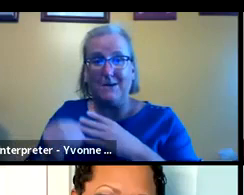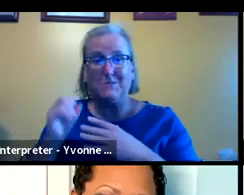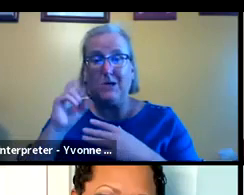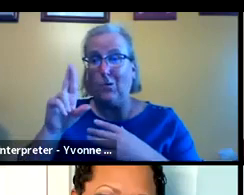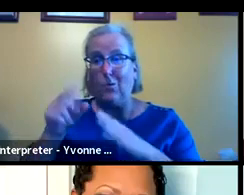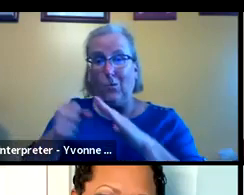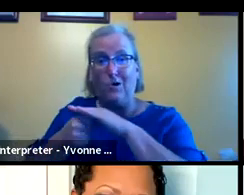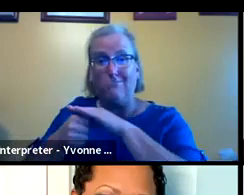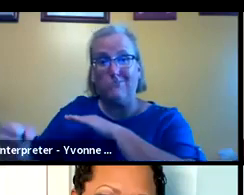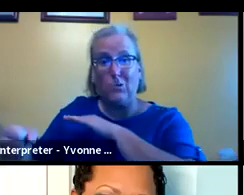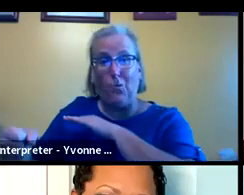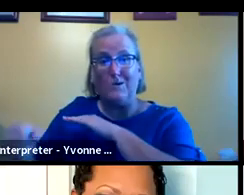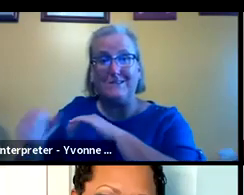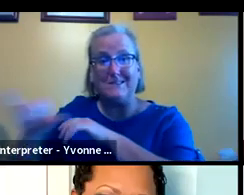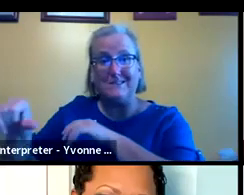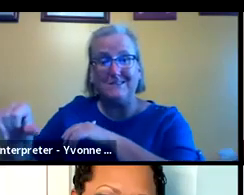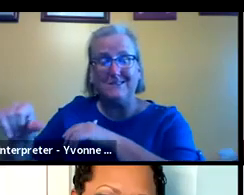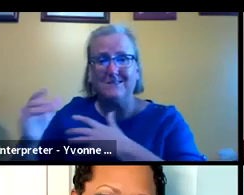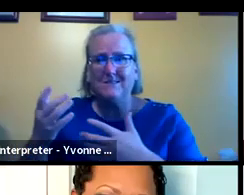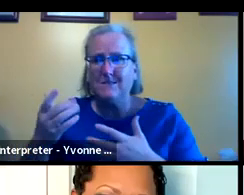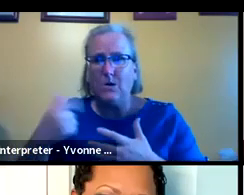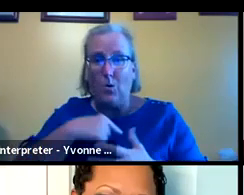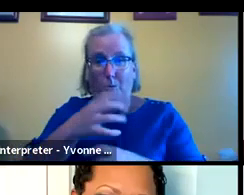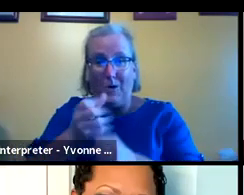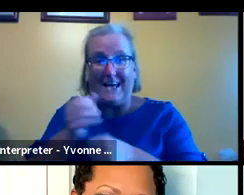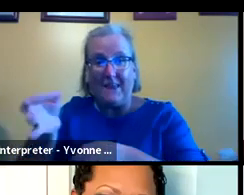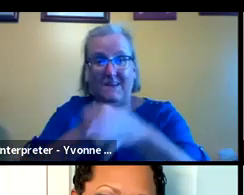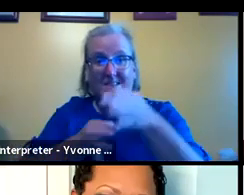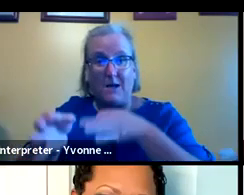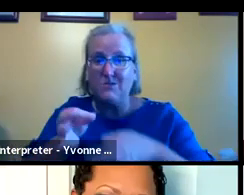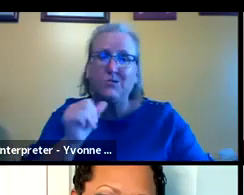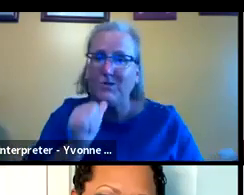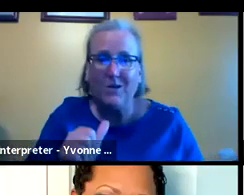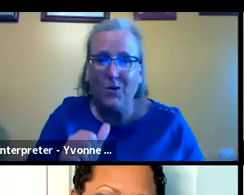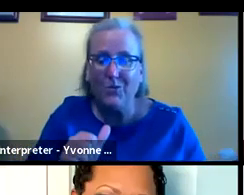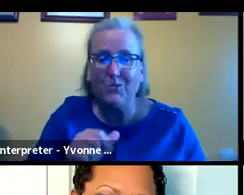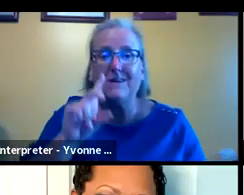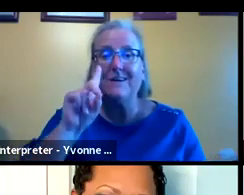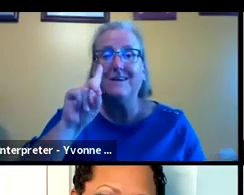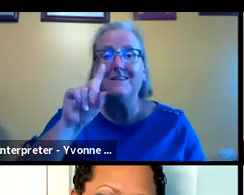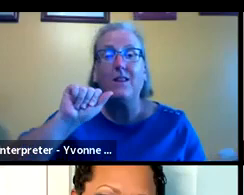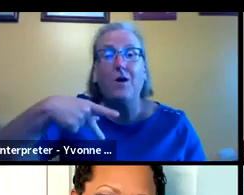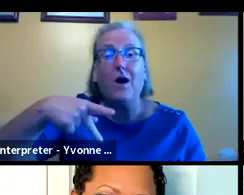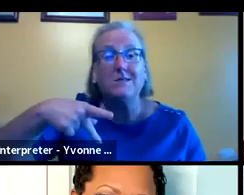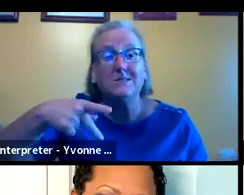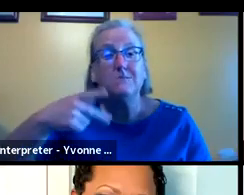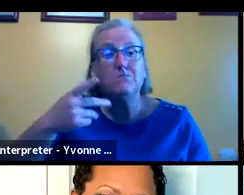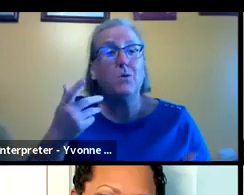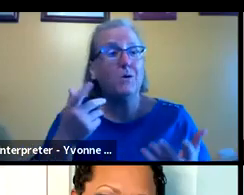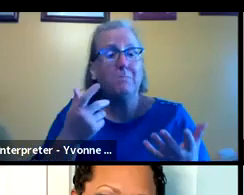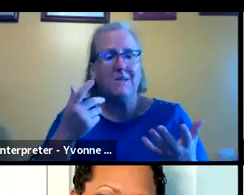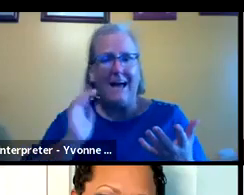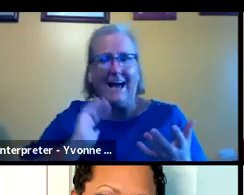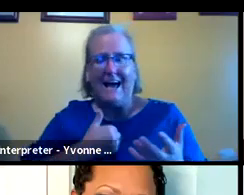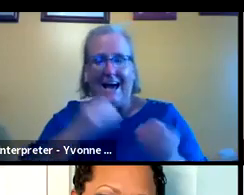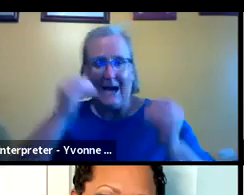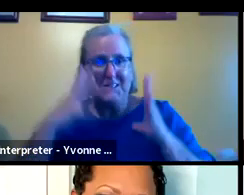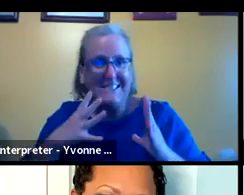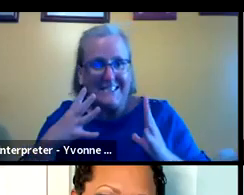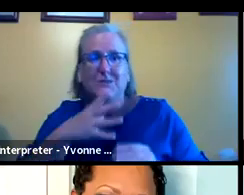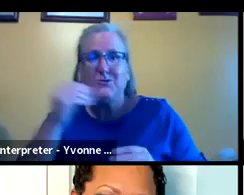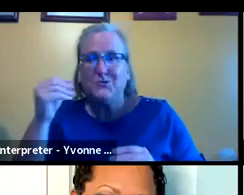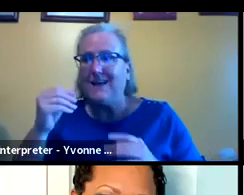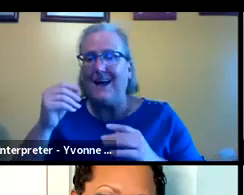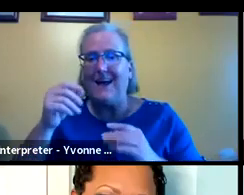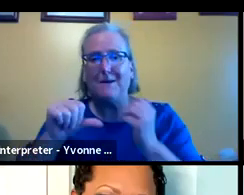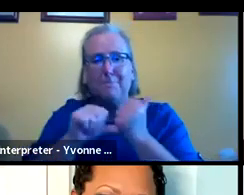quarantined, a substitute is not ordered. In the Delaware Autism Program, our teachers and paras are specially trained on emergency